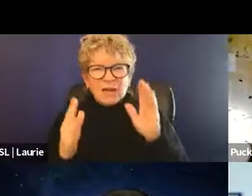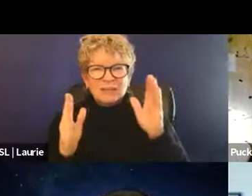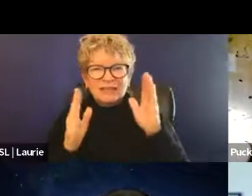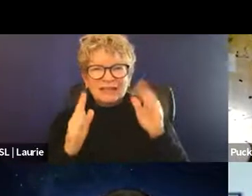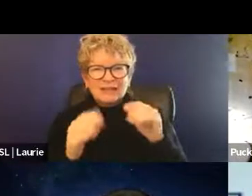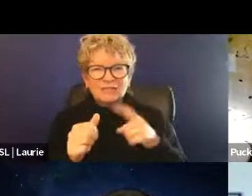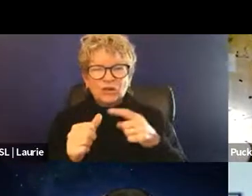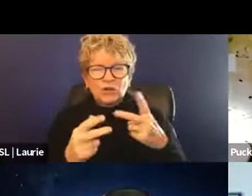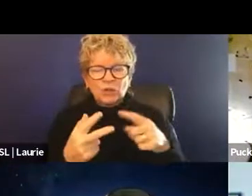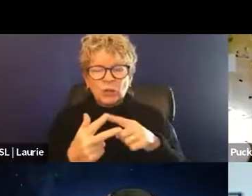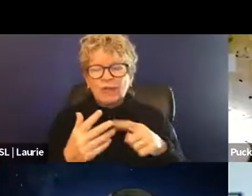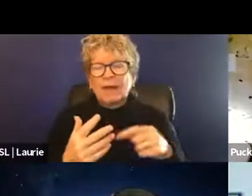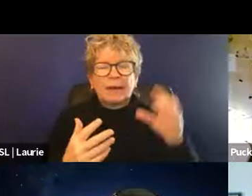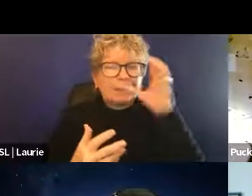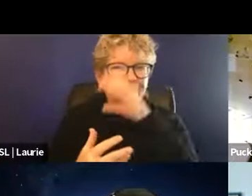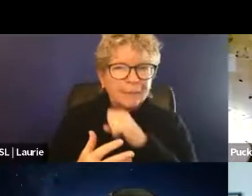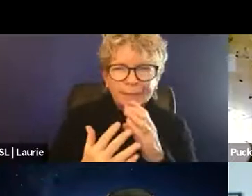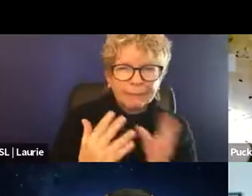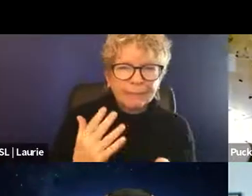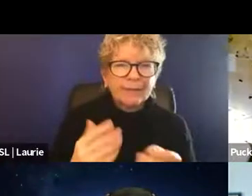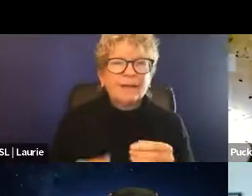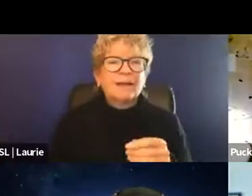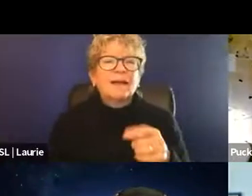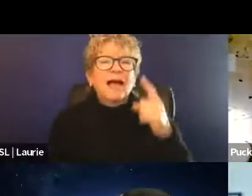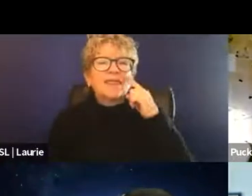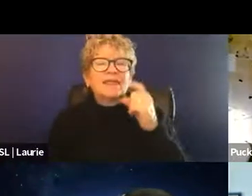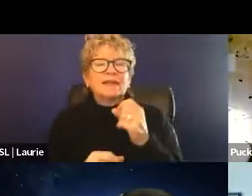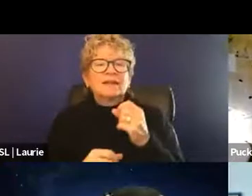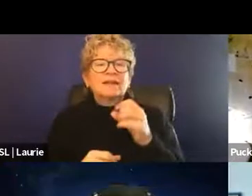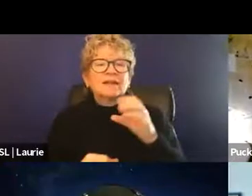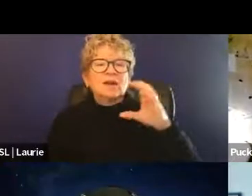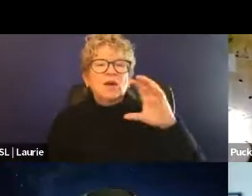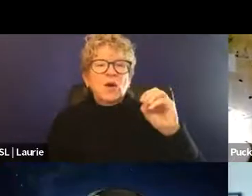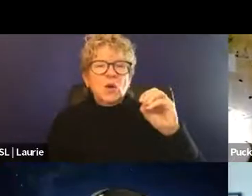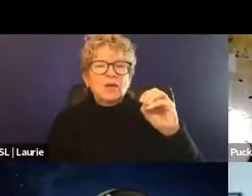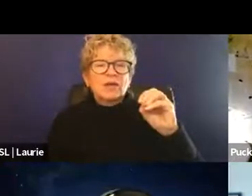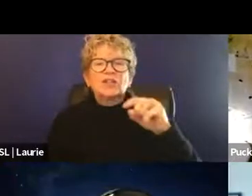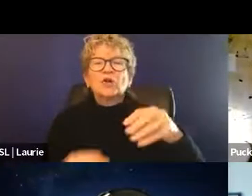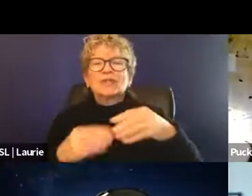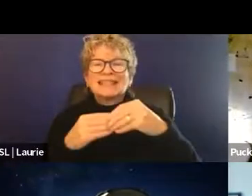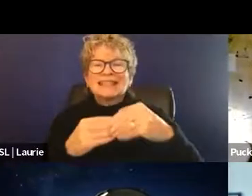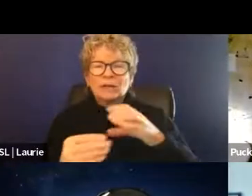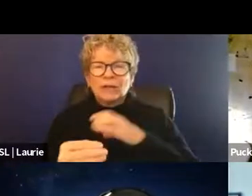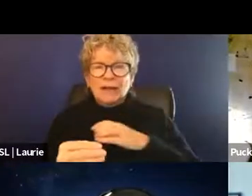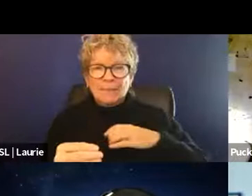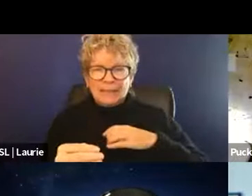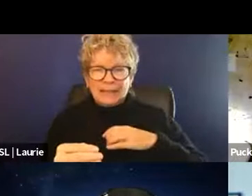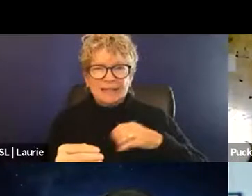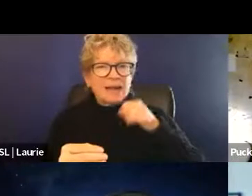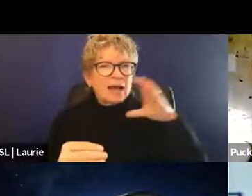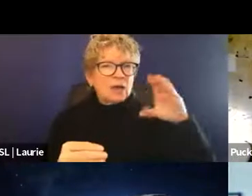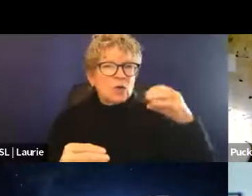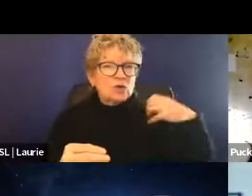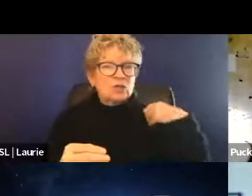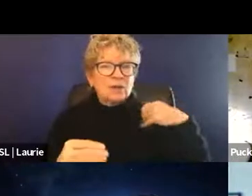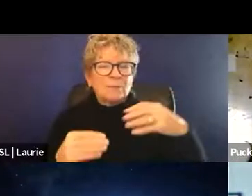thought, oh no, I missed what I was supposed to say. That's right. I think I made a mistake saying co-chair. You were one of our steering committee members, but right. not one of our co-chairs. That's right. Actually, that's the thing I